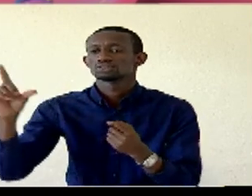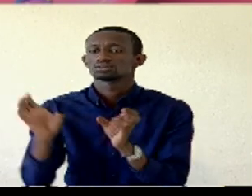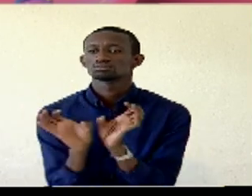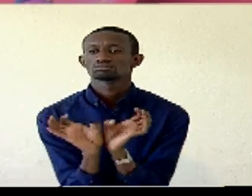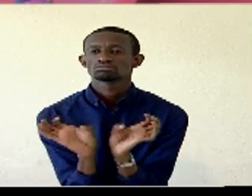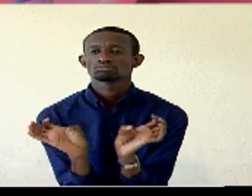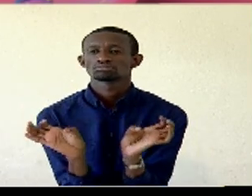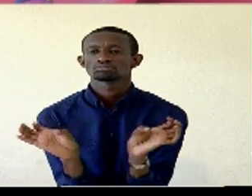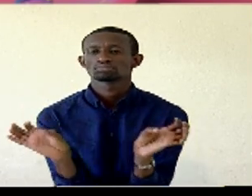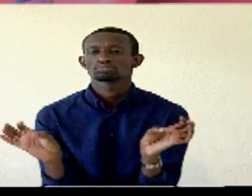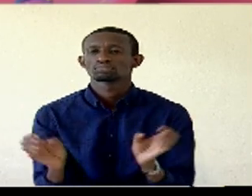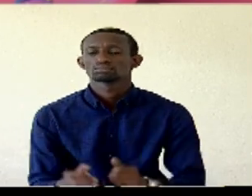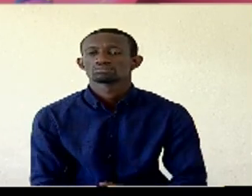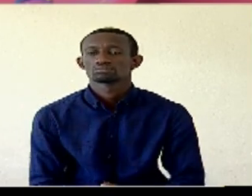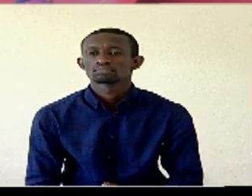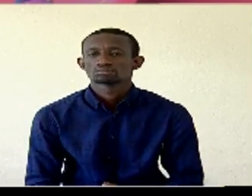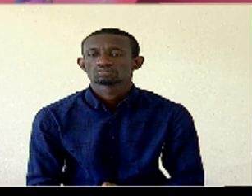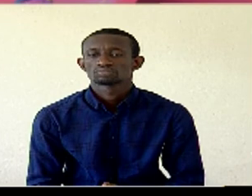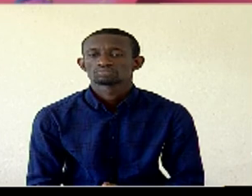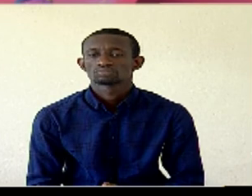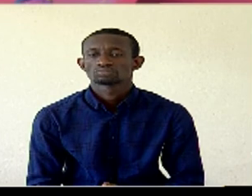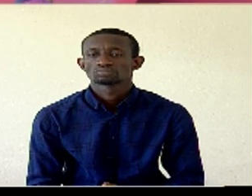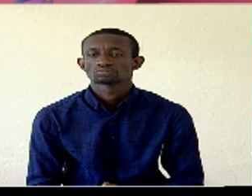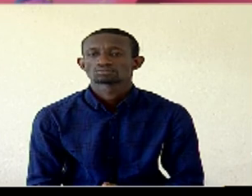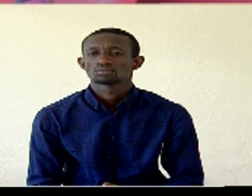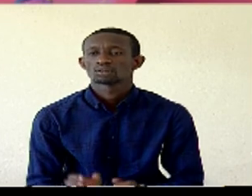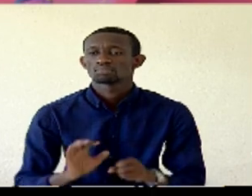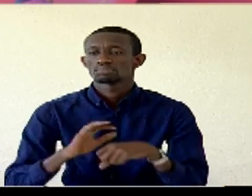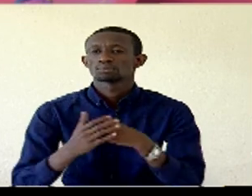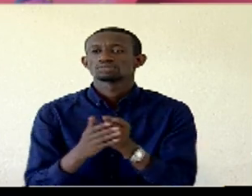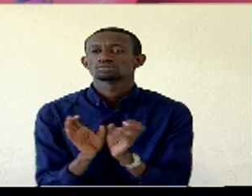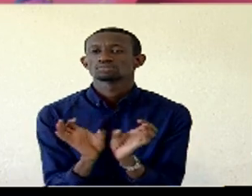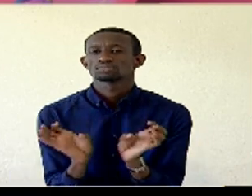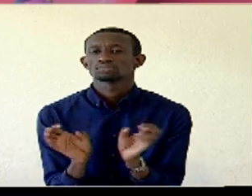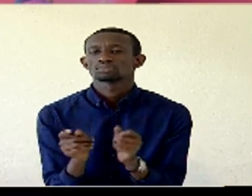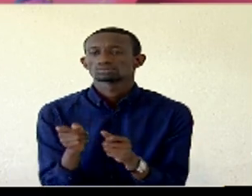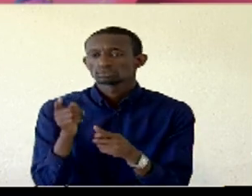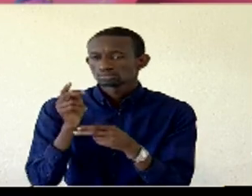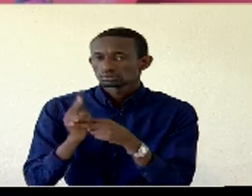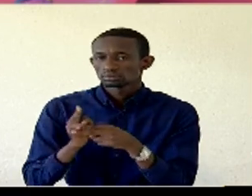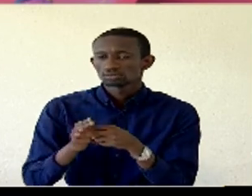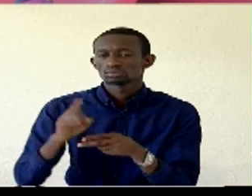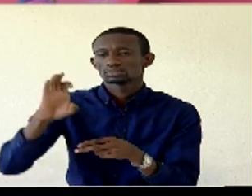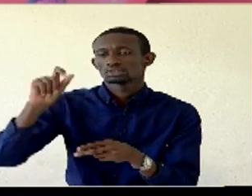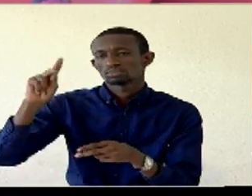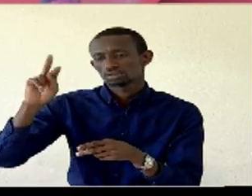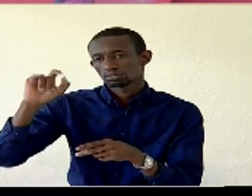and off we go. A constriction. That's what we call